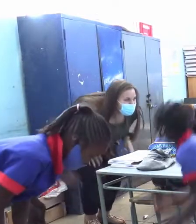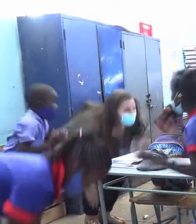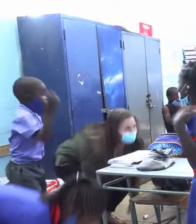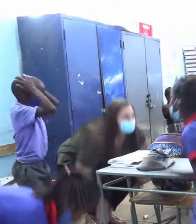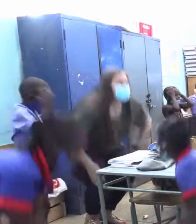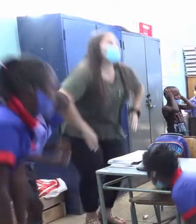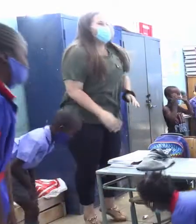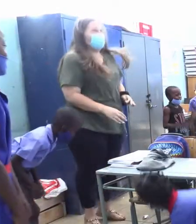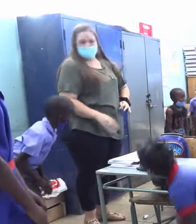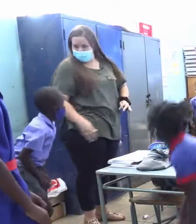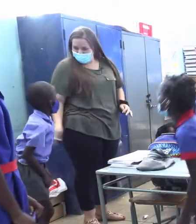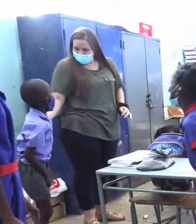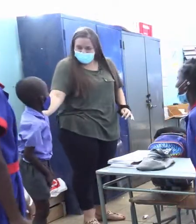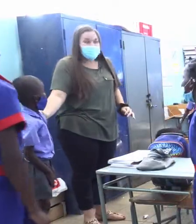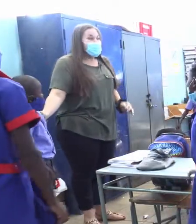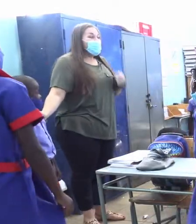toes, knees, and toes.